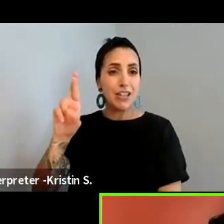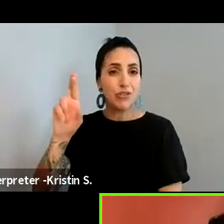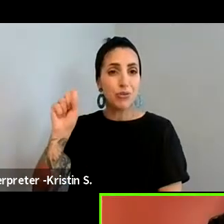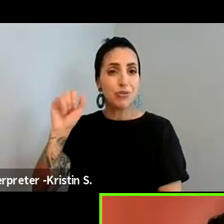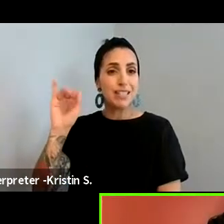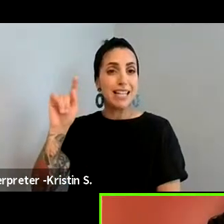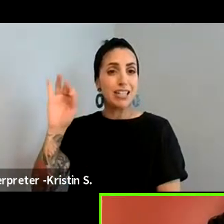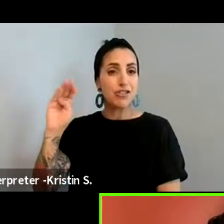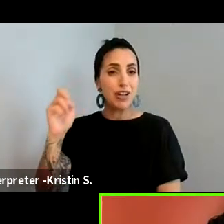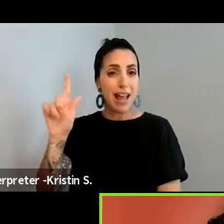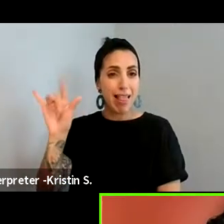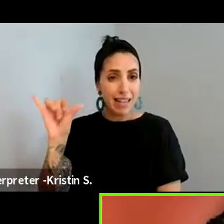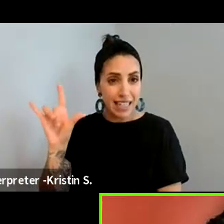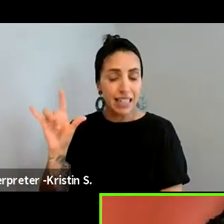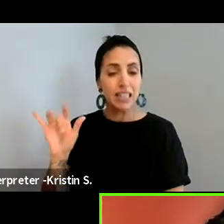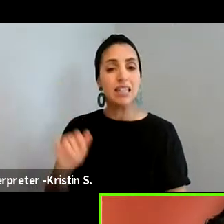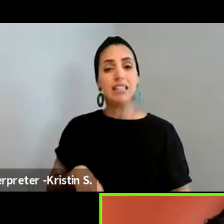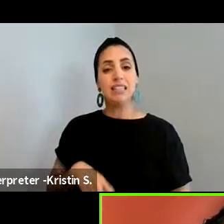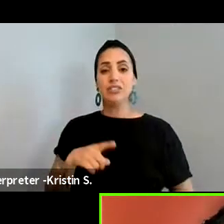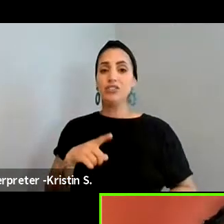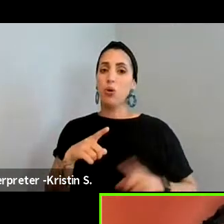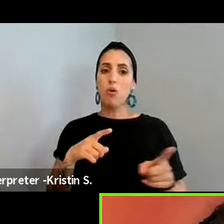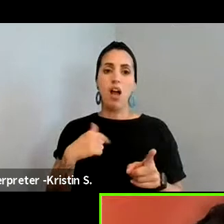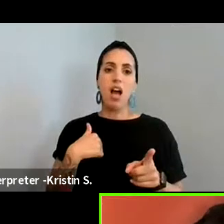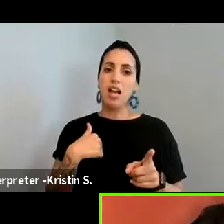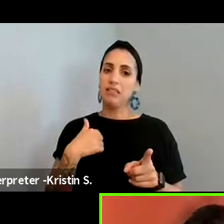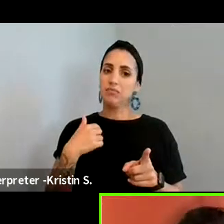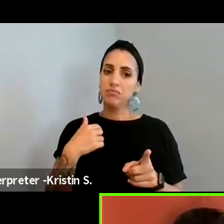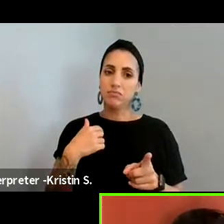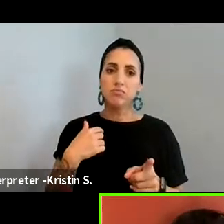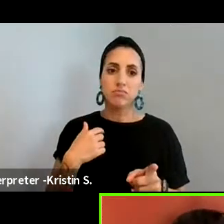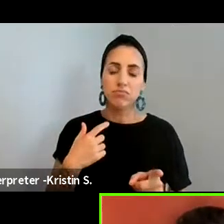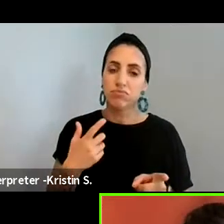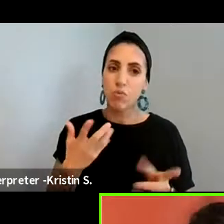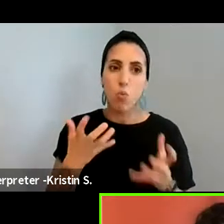in union advocacy, specifically for SAG-AFTRA.